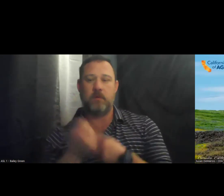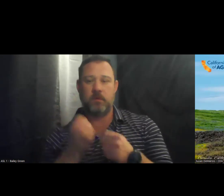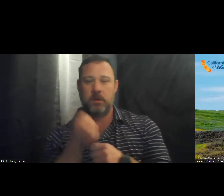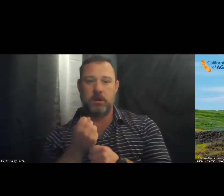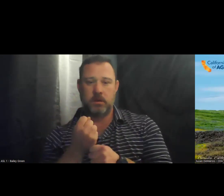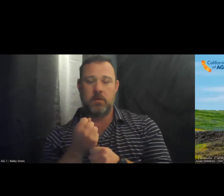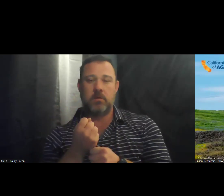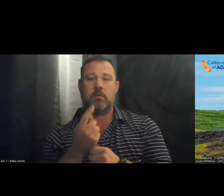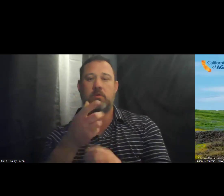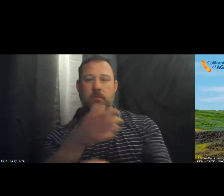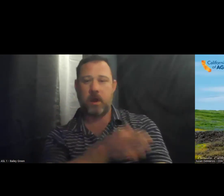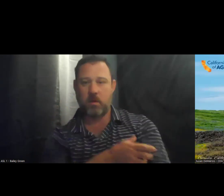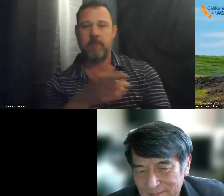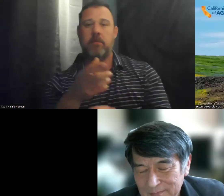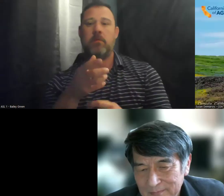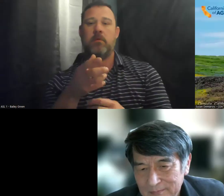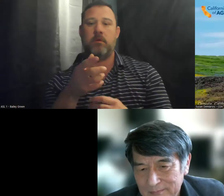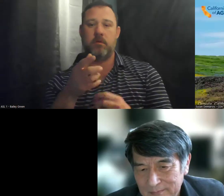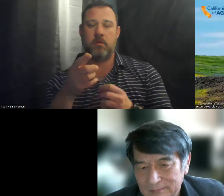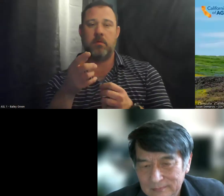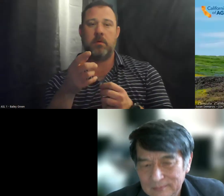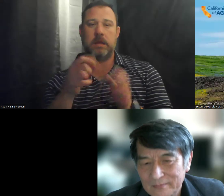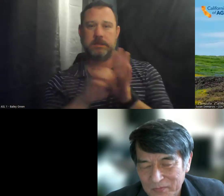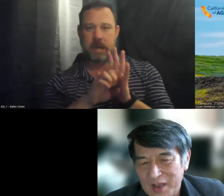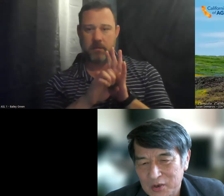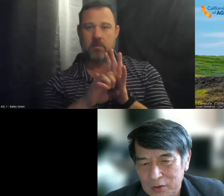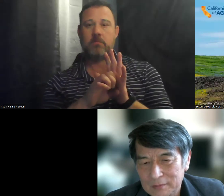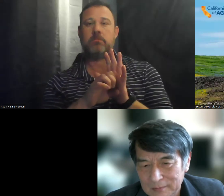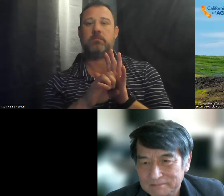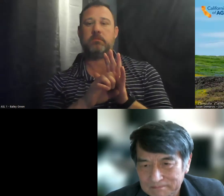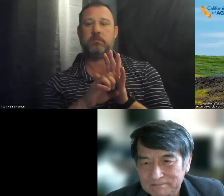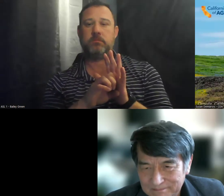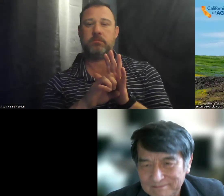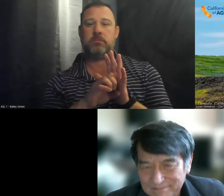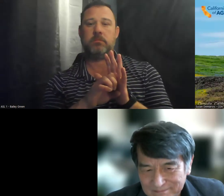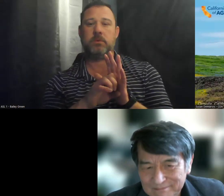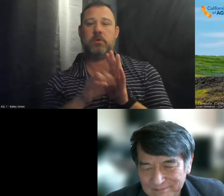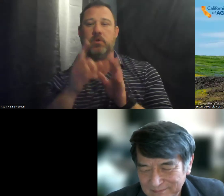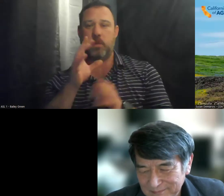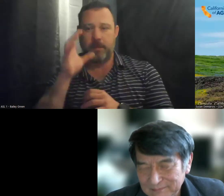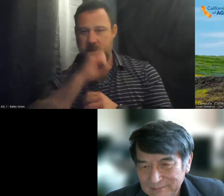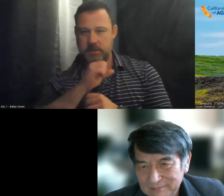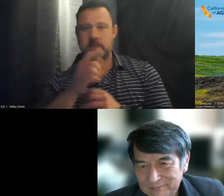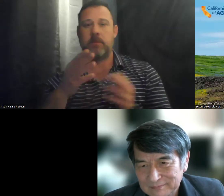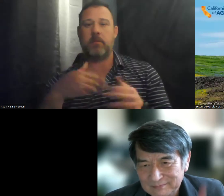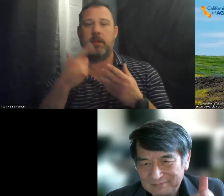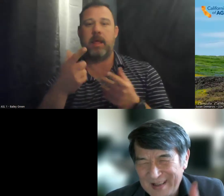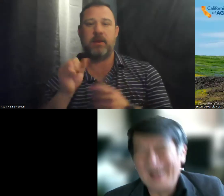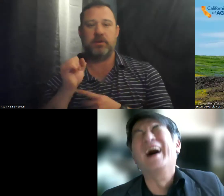from your powerful, powerful example. You'll